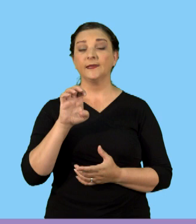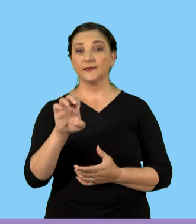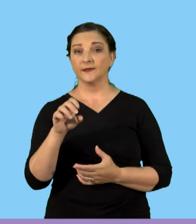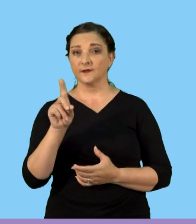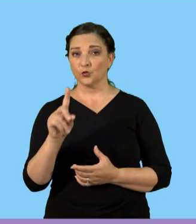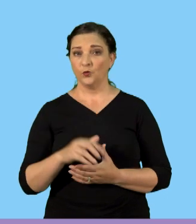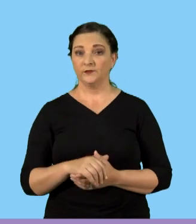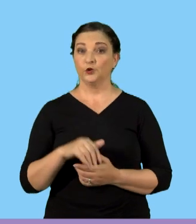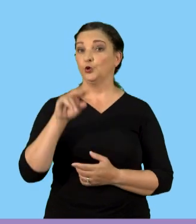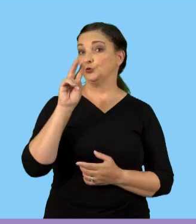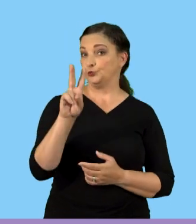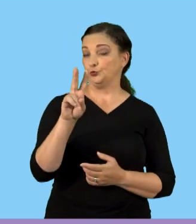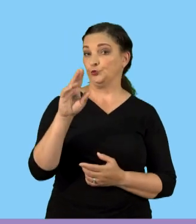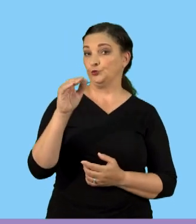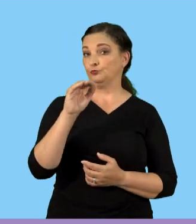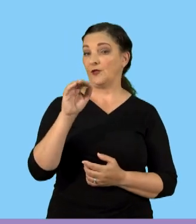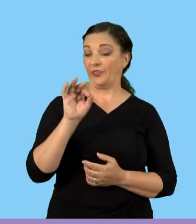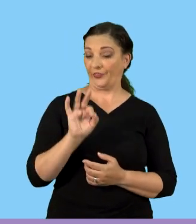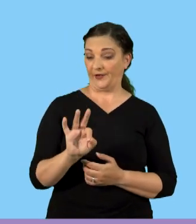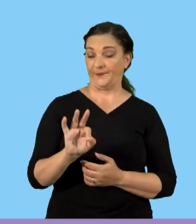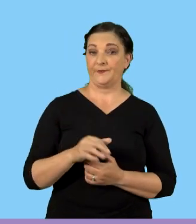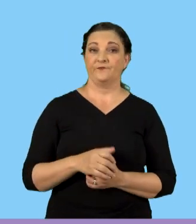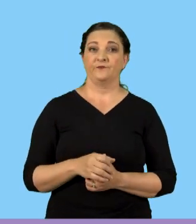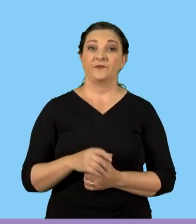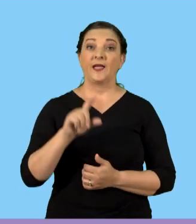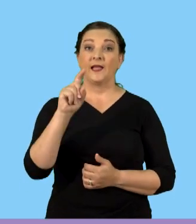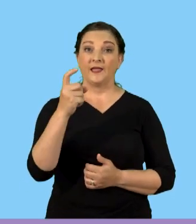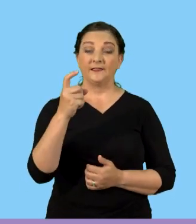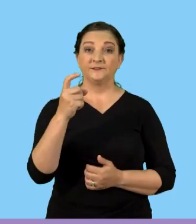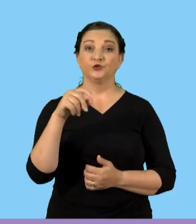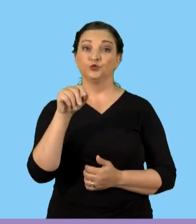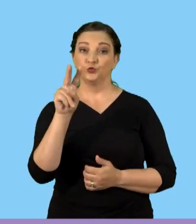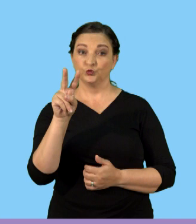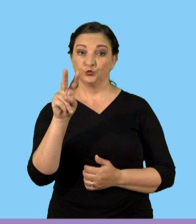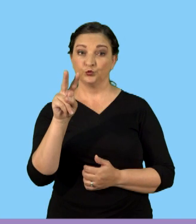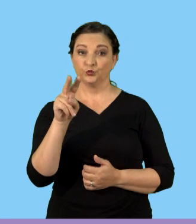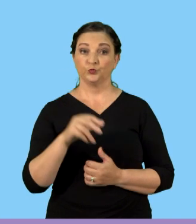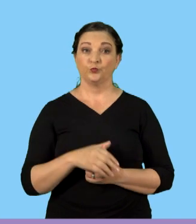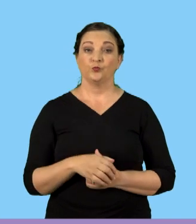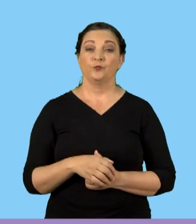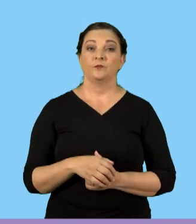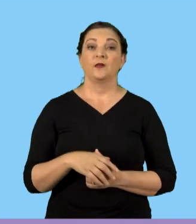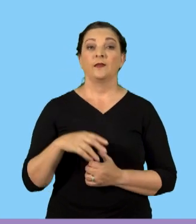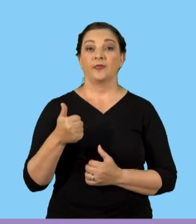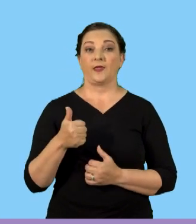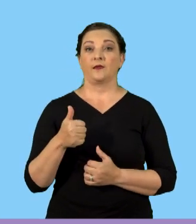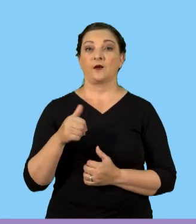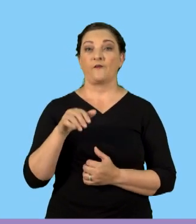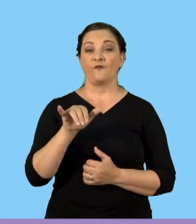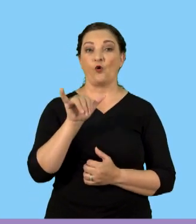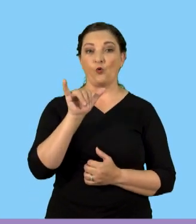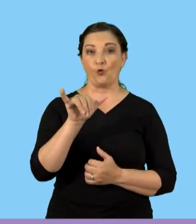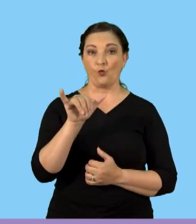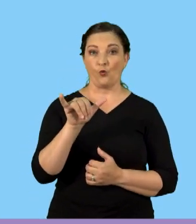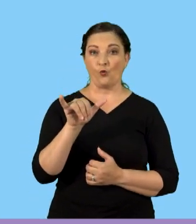And then E is going to be 2 and a 3. So from 2 on the x values, we move up to y on the y